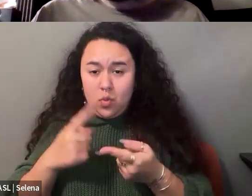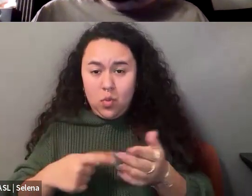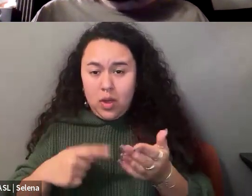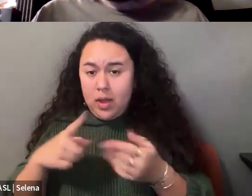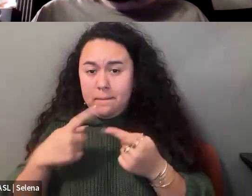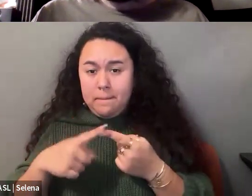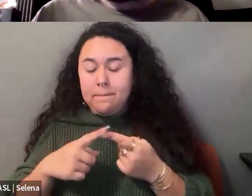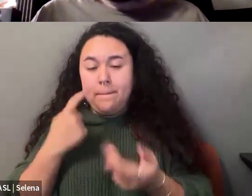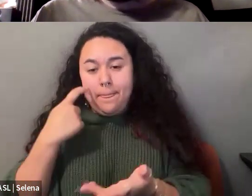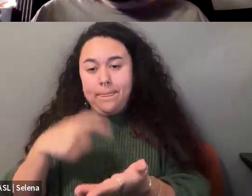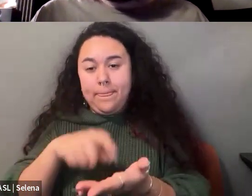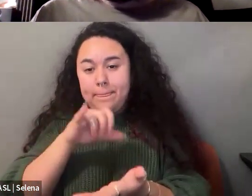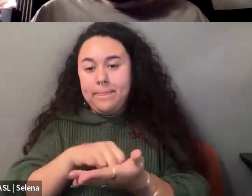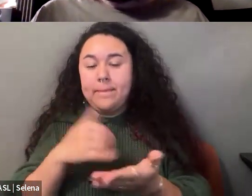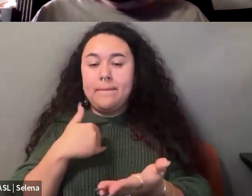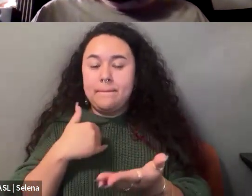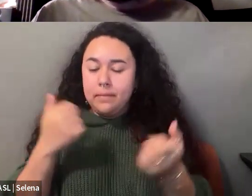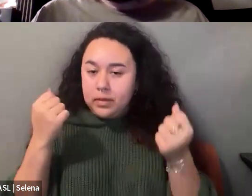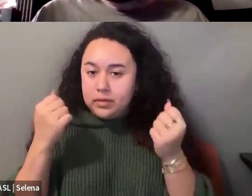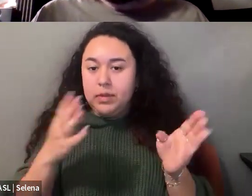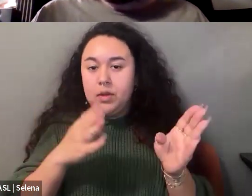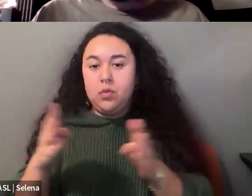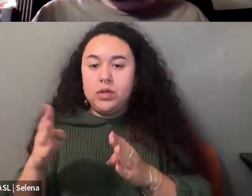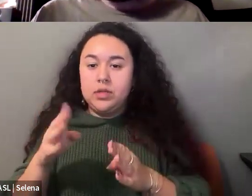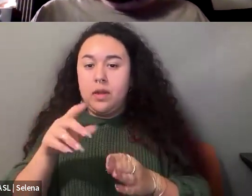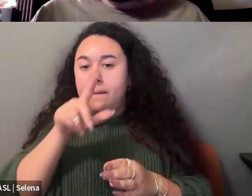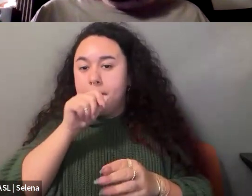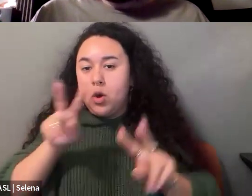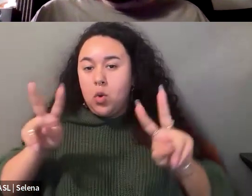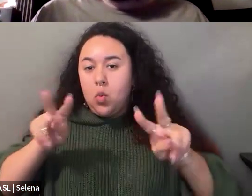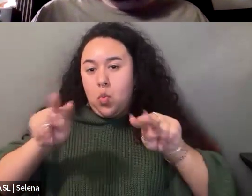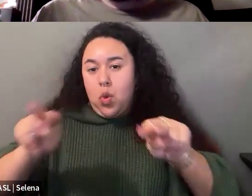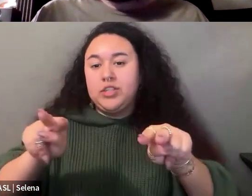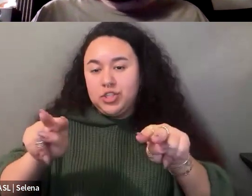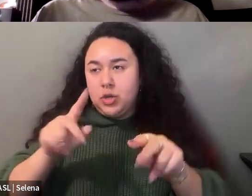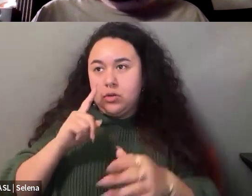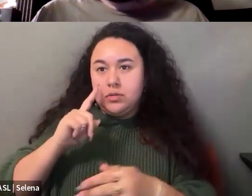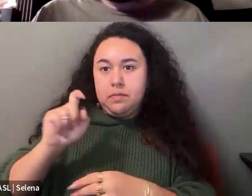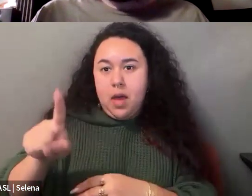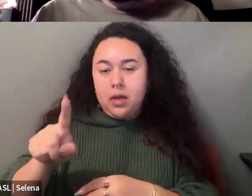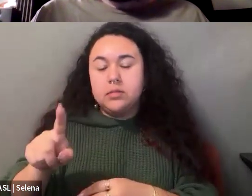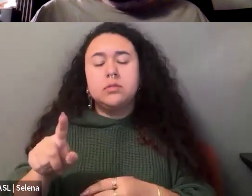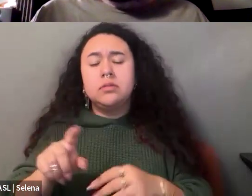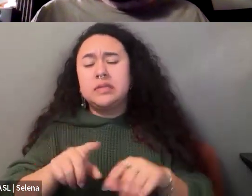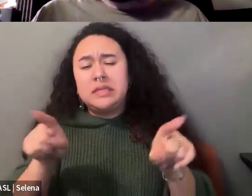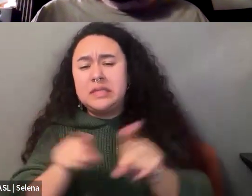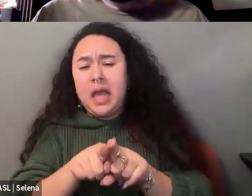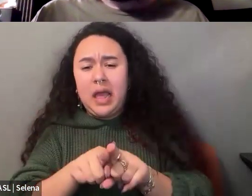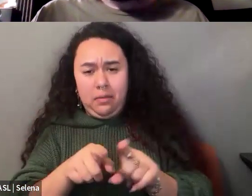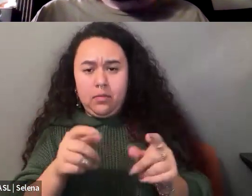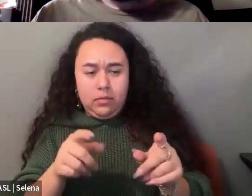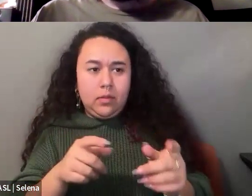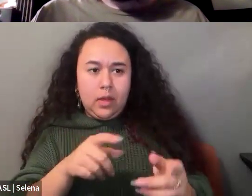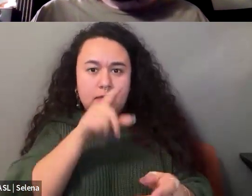is recognizing that there are as many ways to bird as there are birders. And this feels like a really